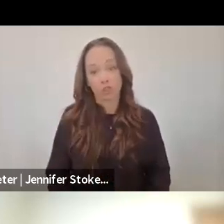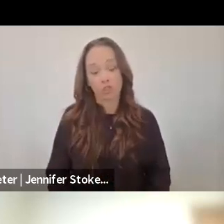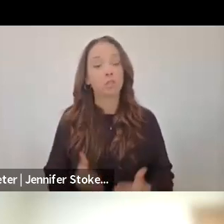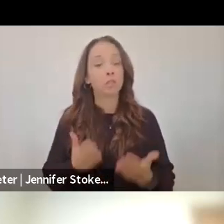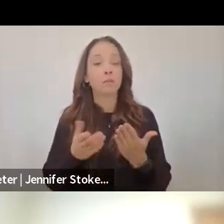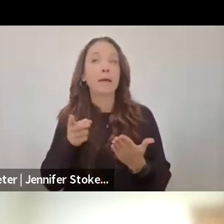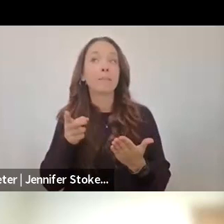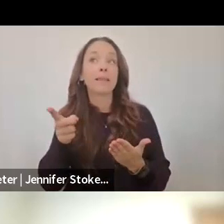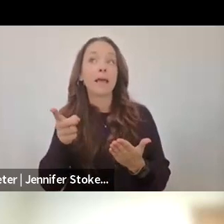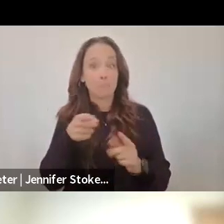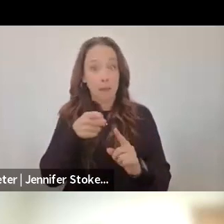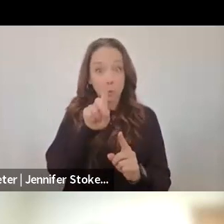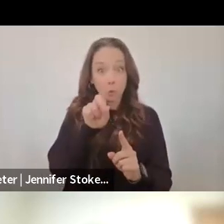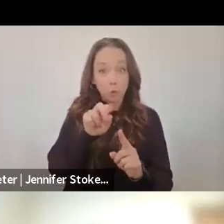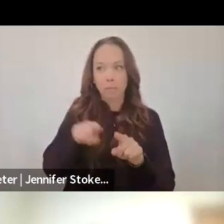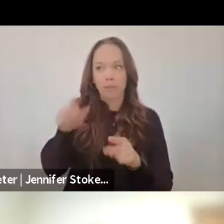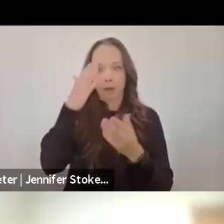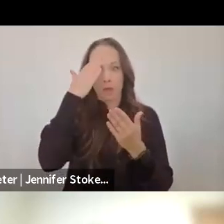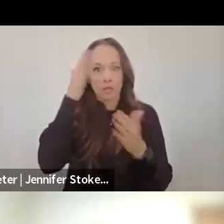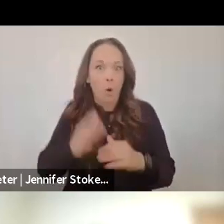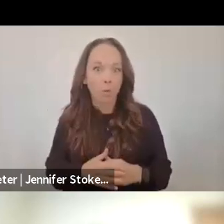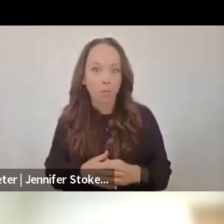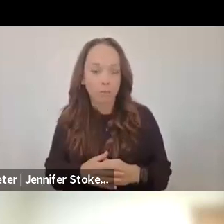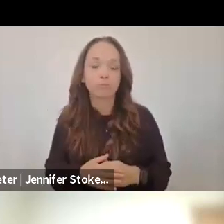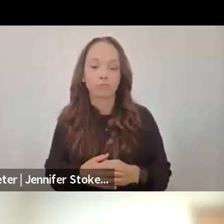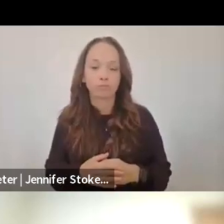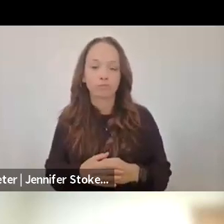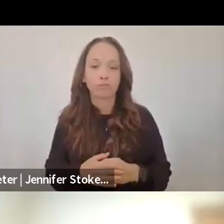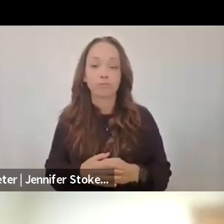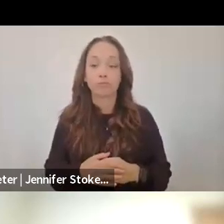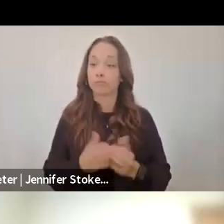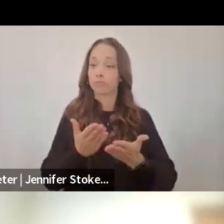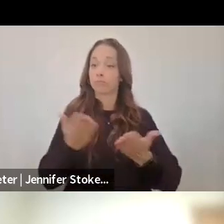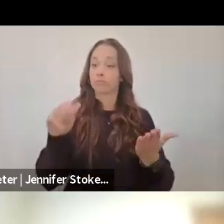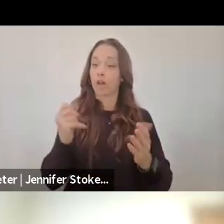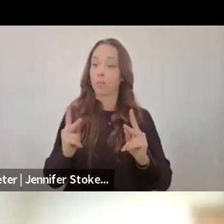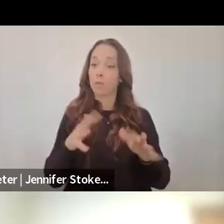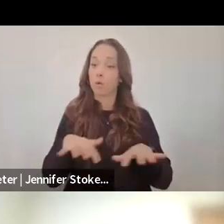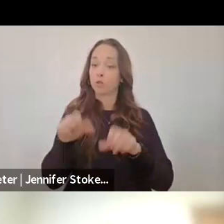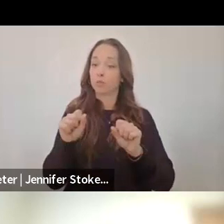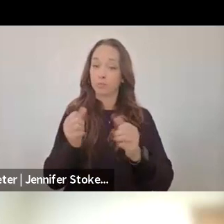know that you do. Great. Would someone else like to chime in